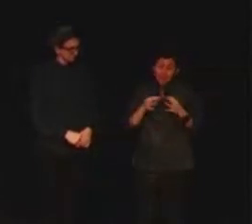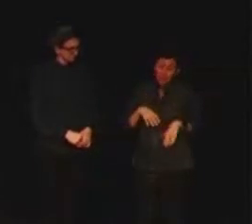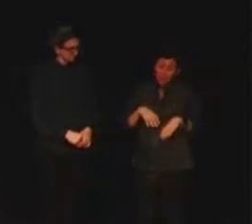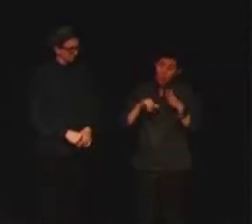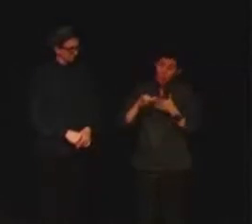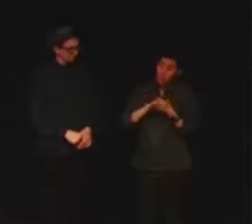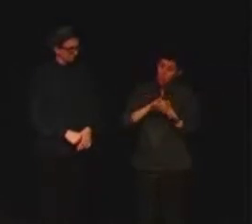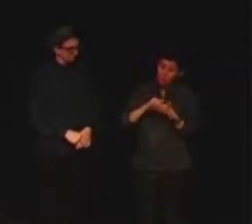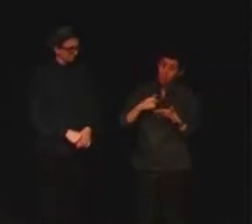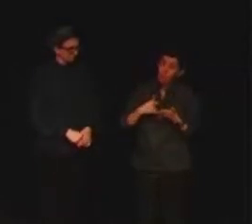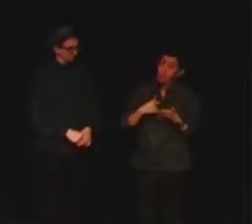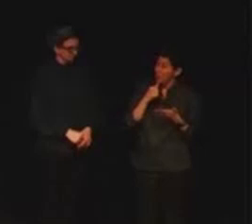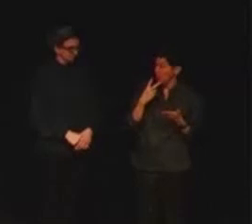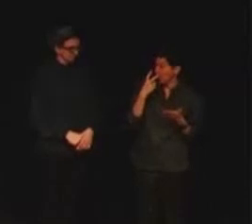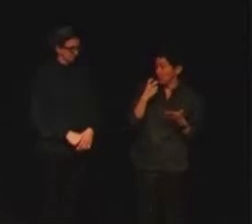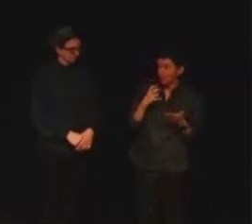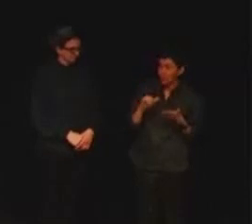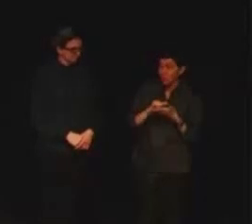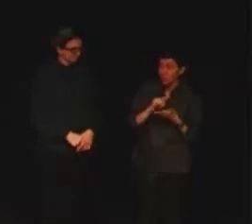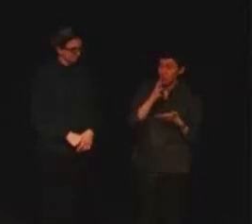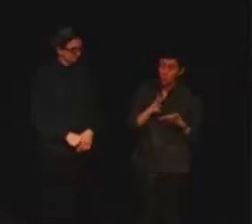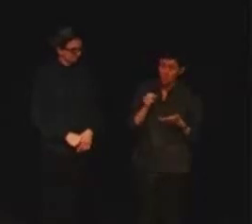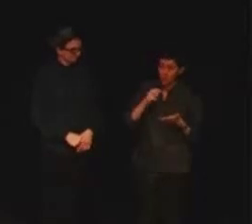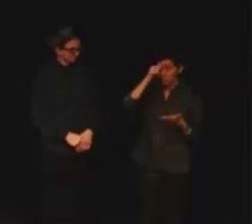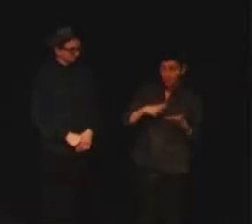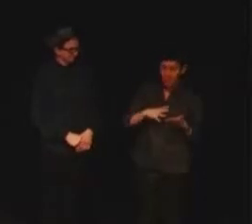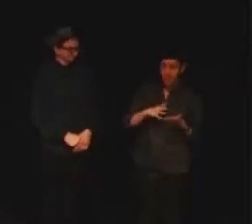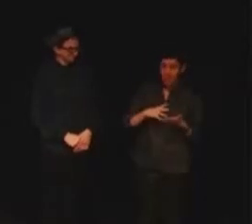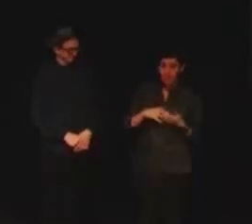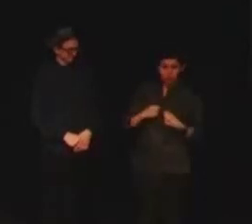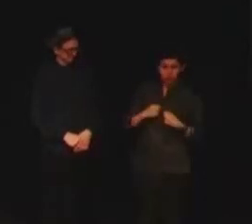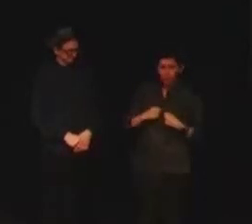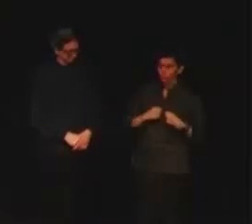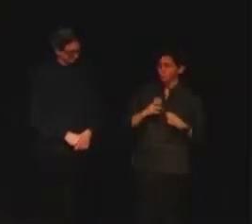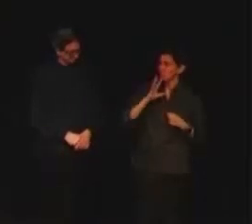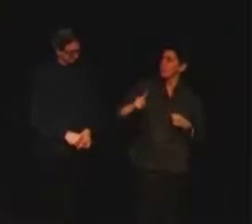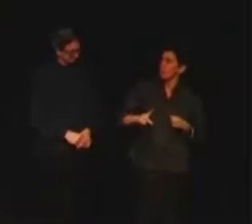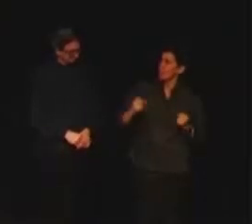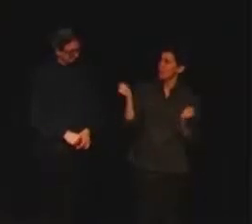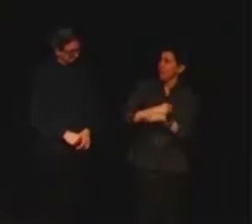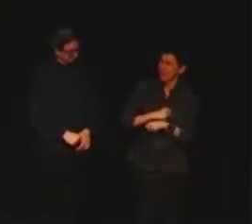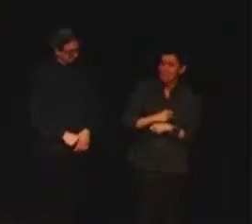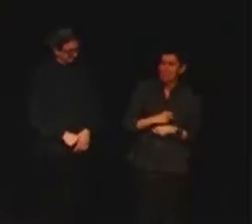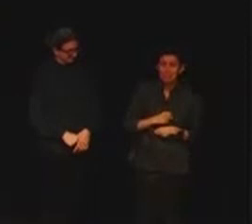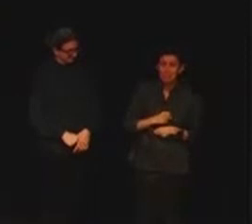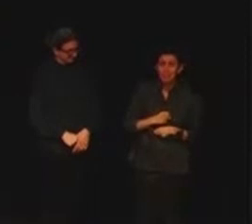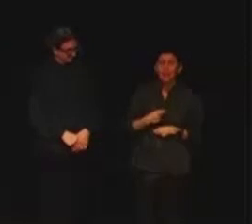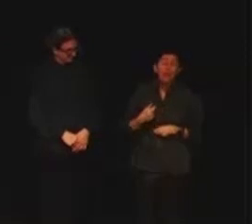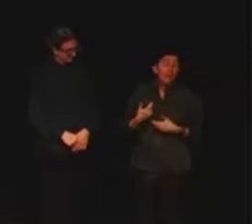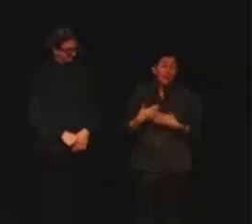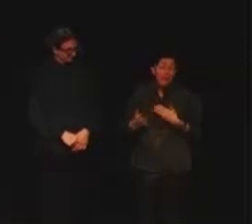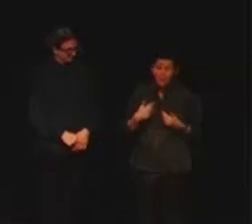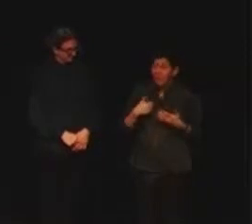a New York woman either or man. So yeah, I don't know, but I'm really grateful.